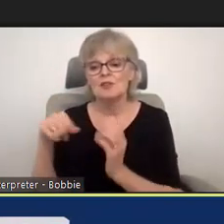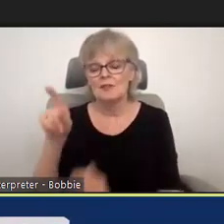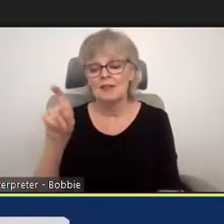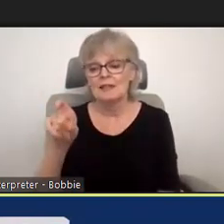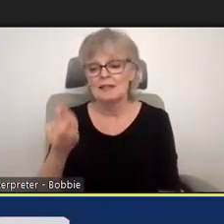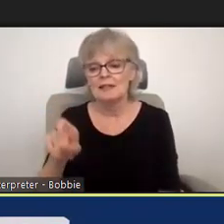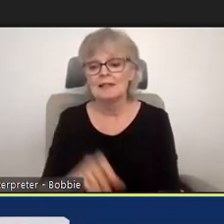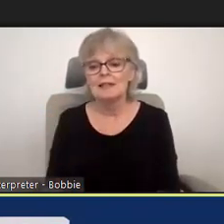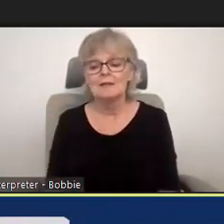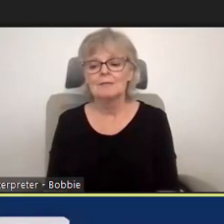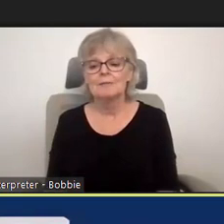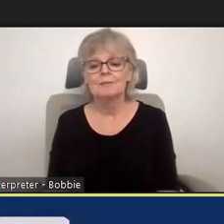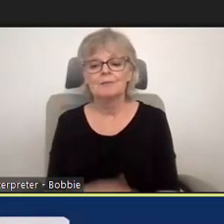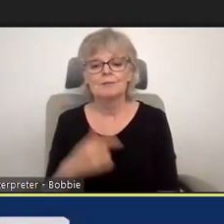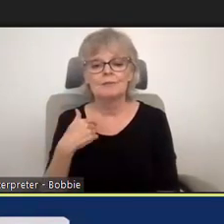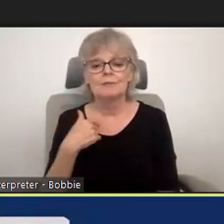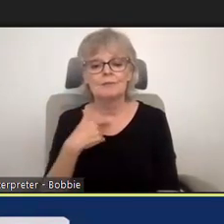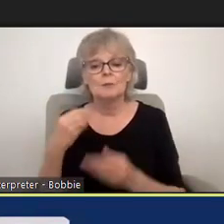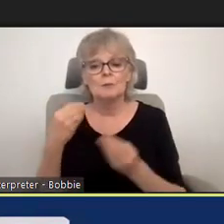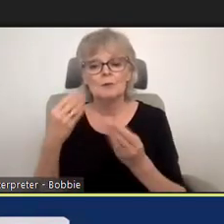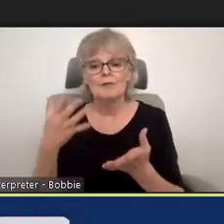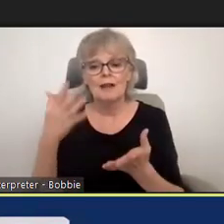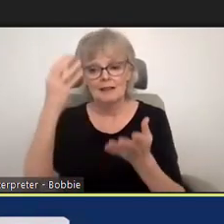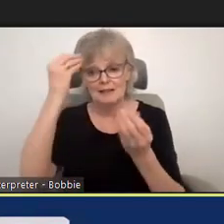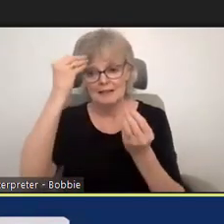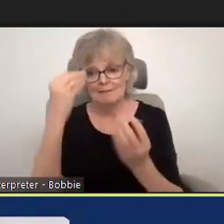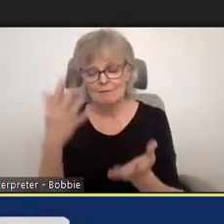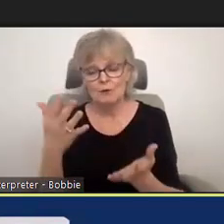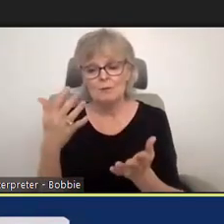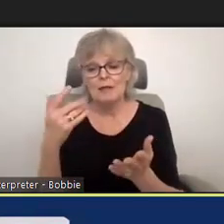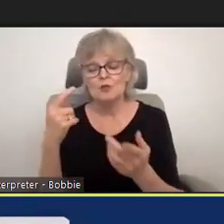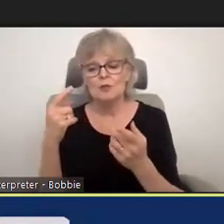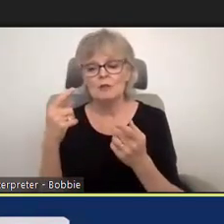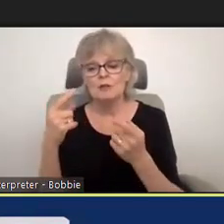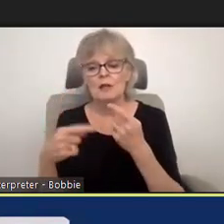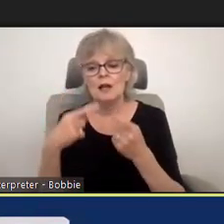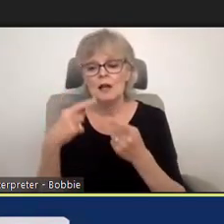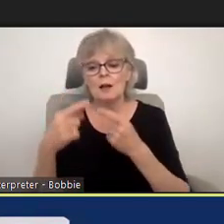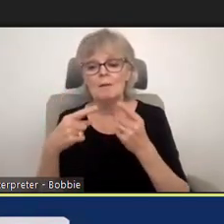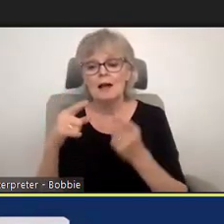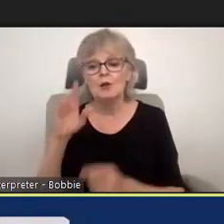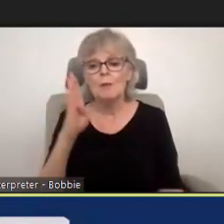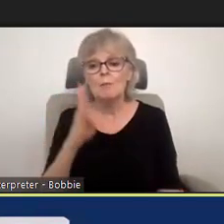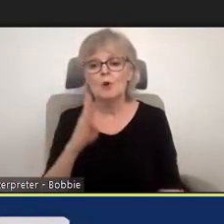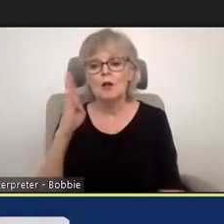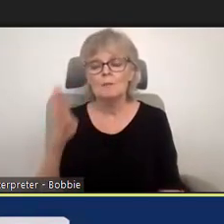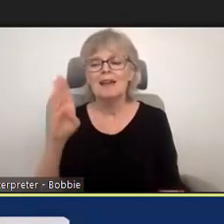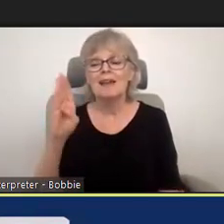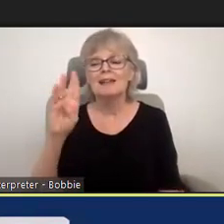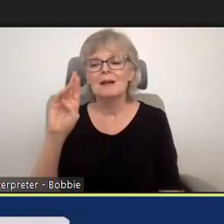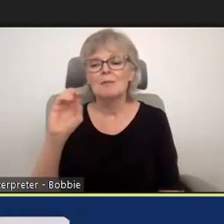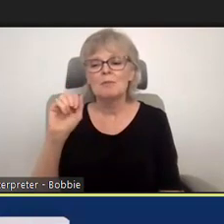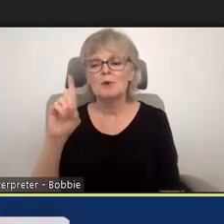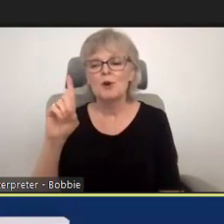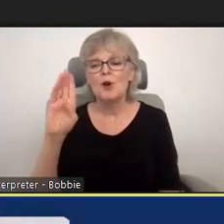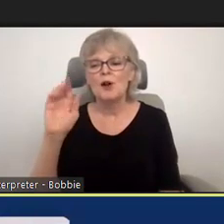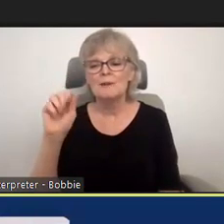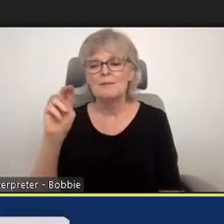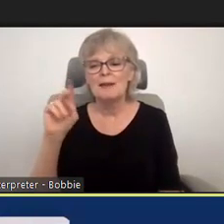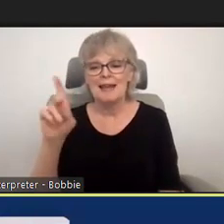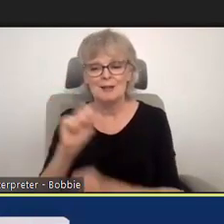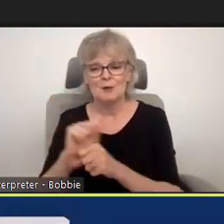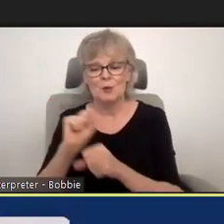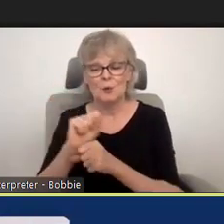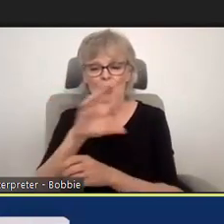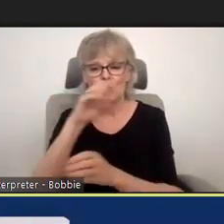We would provide information about the broadband efforts in Missouri, but